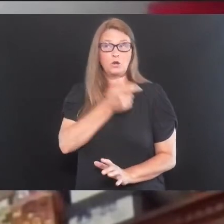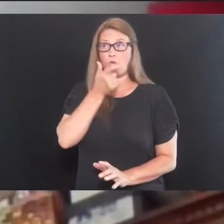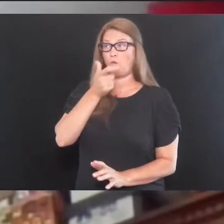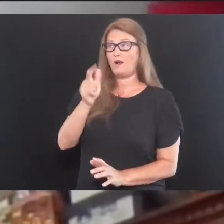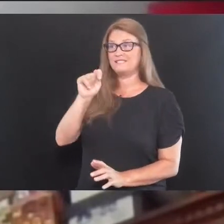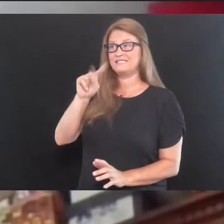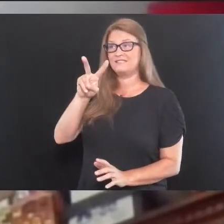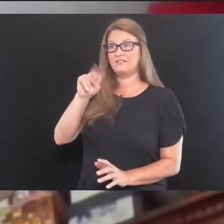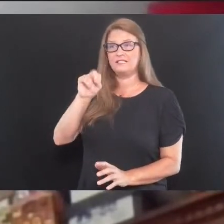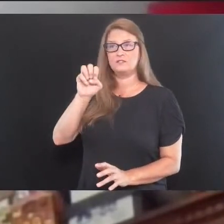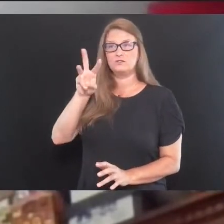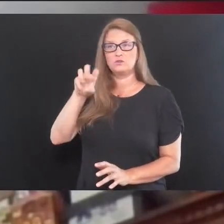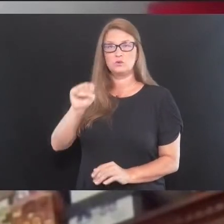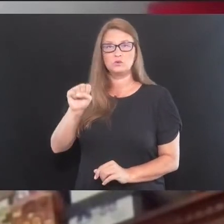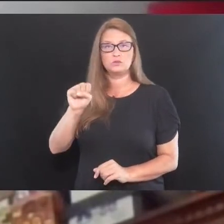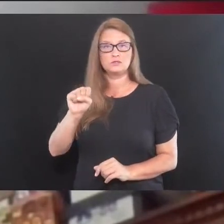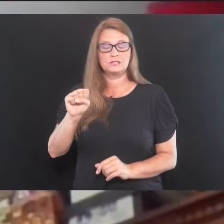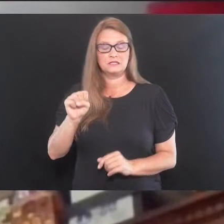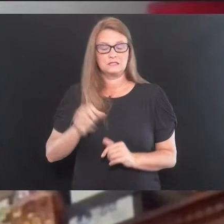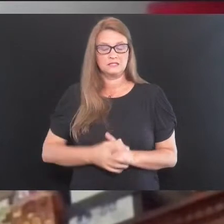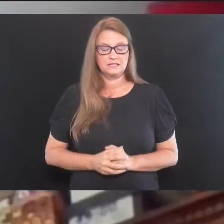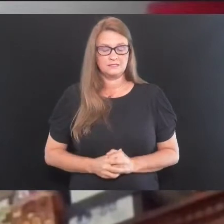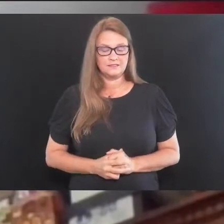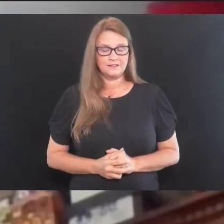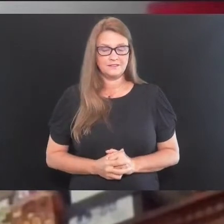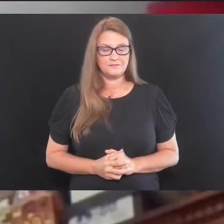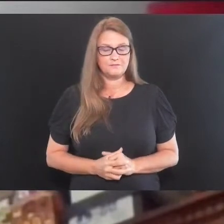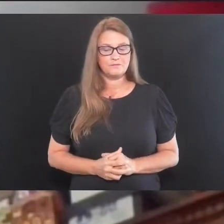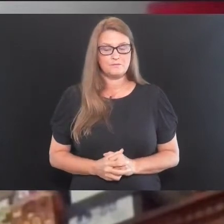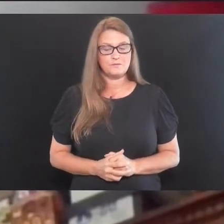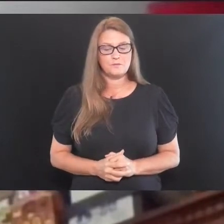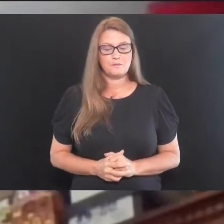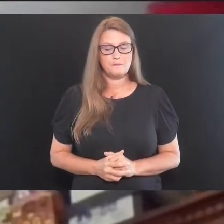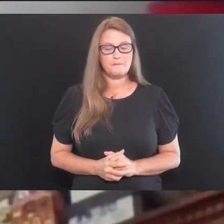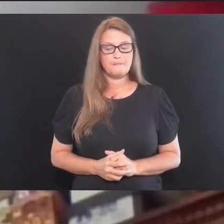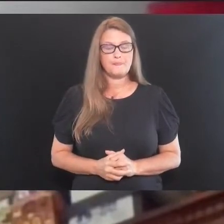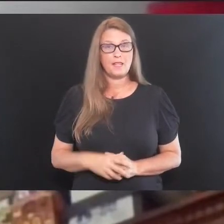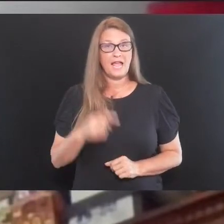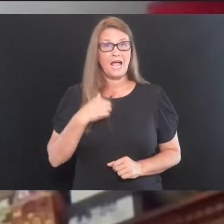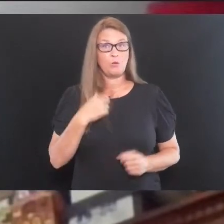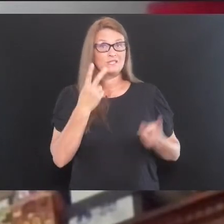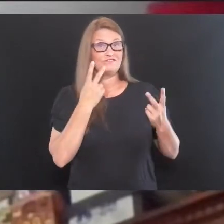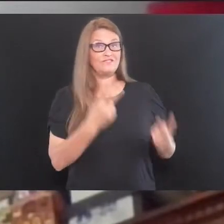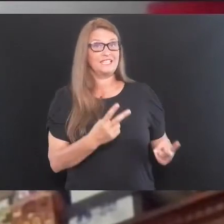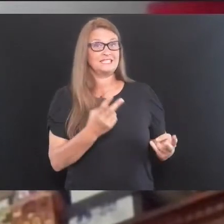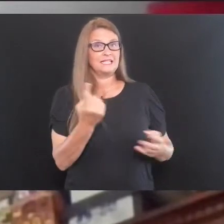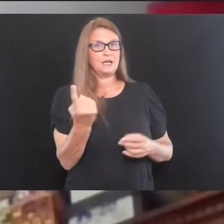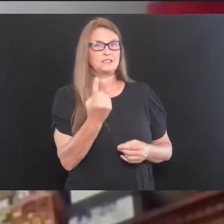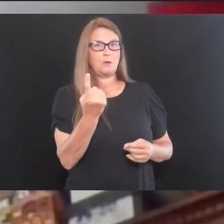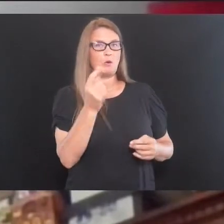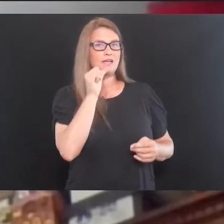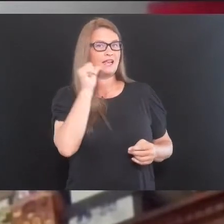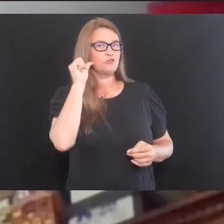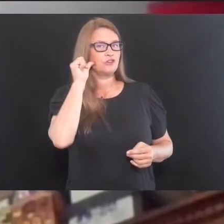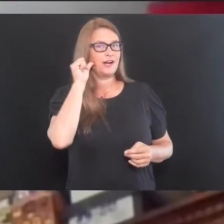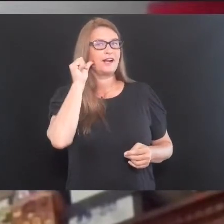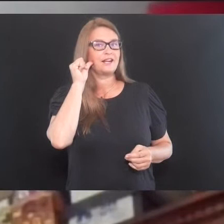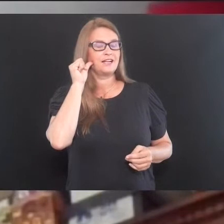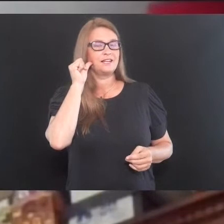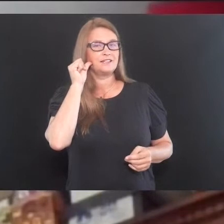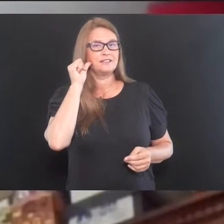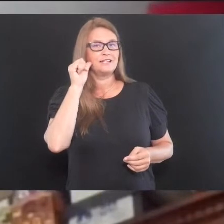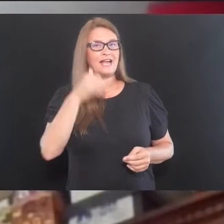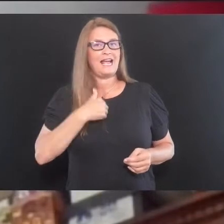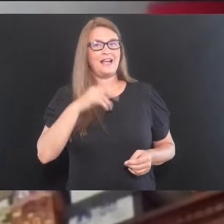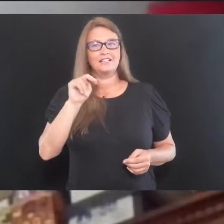either end of the spectrum just because it kind of drives me bonkers. But I happened to be visiting someone yesterday who had a